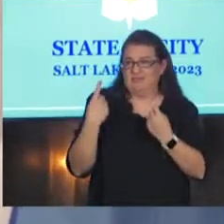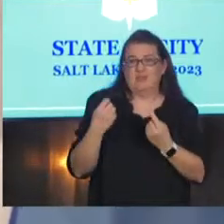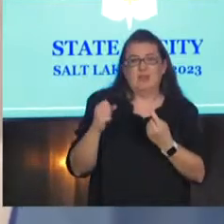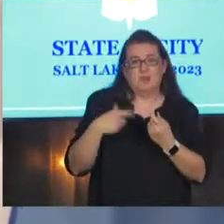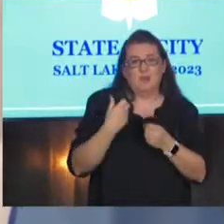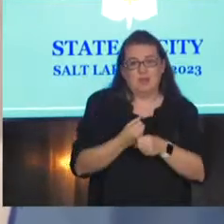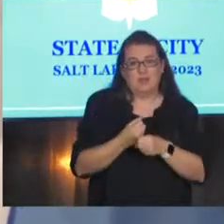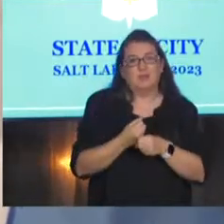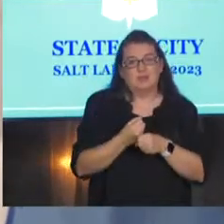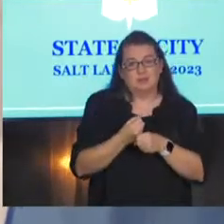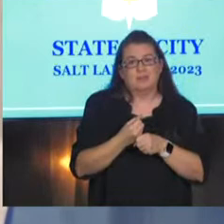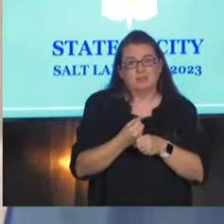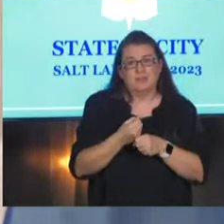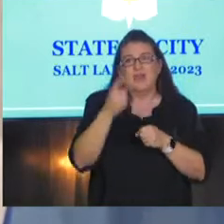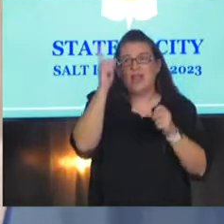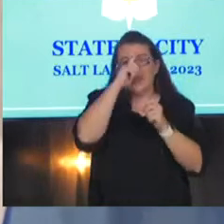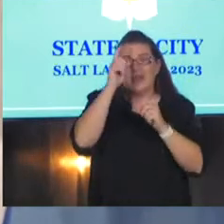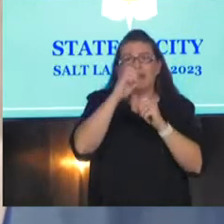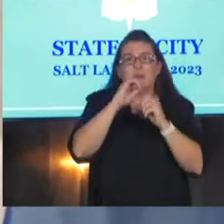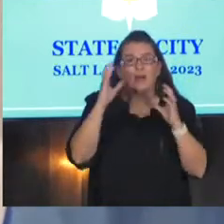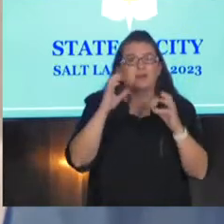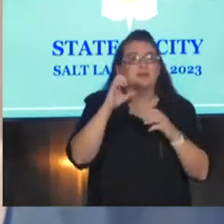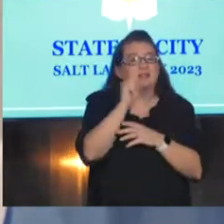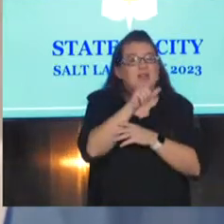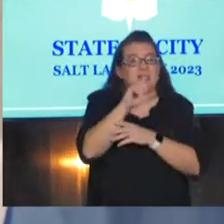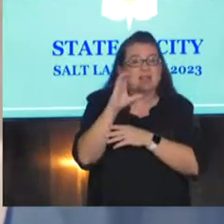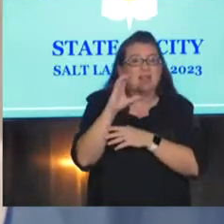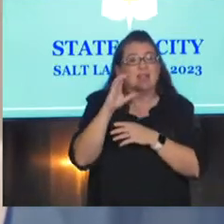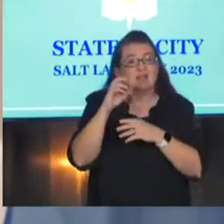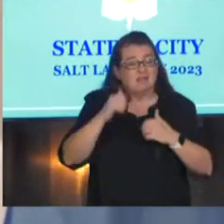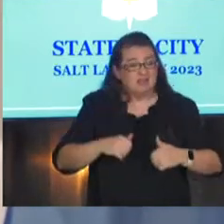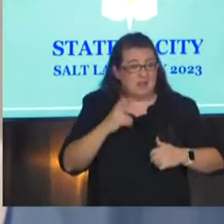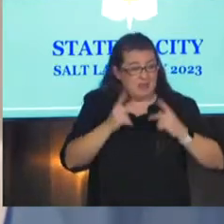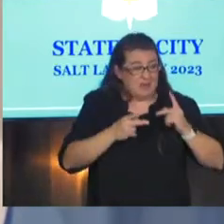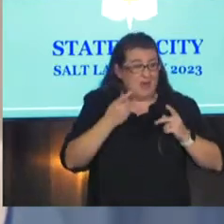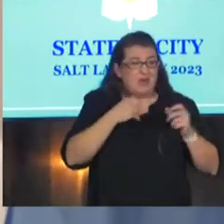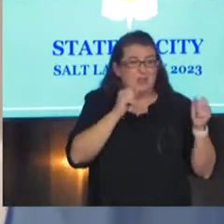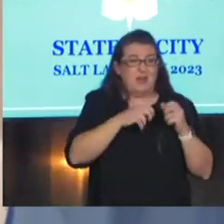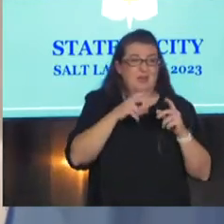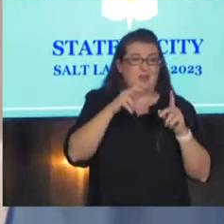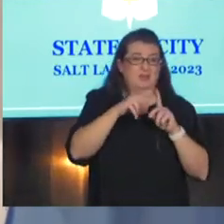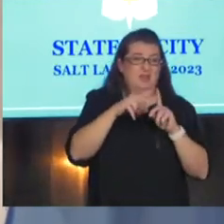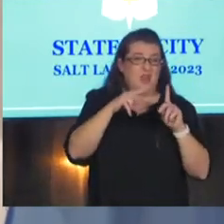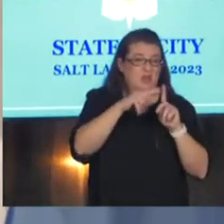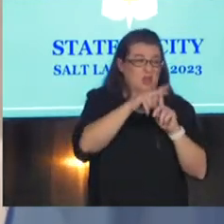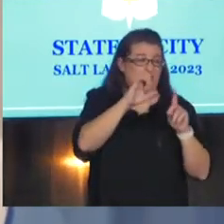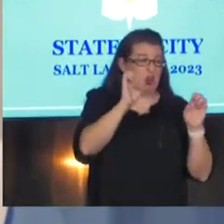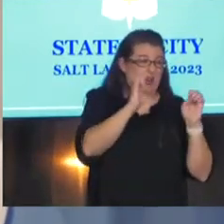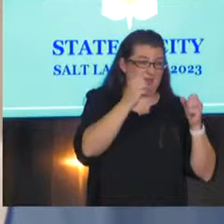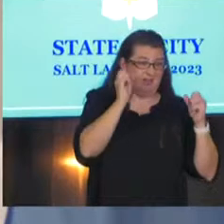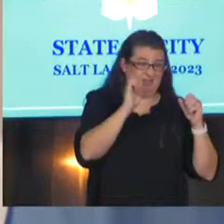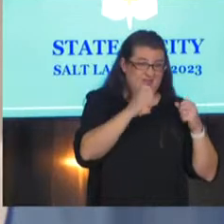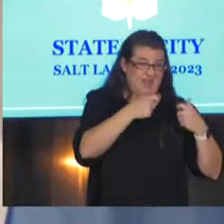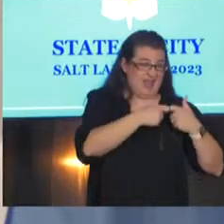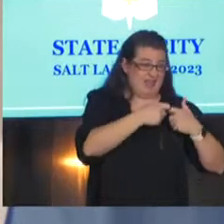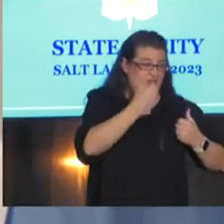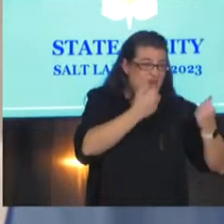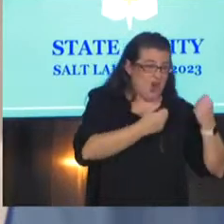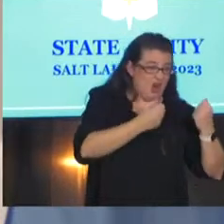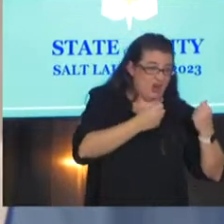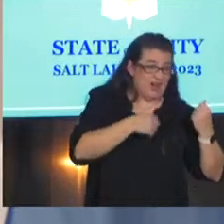years. Think about it. Salt Lake City residents will soon be able to charge their e-bike or electric car at city-owned